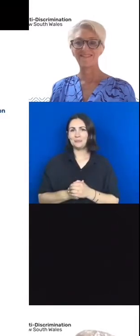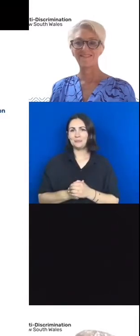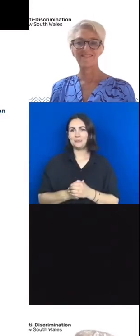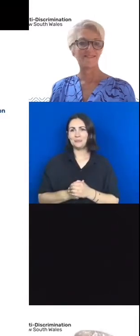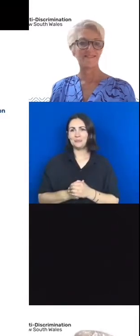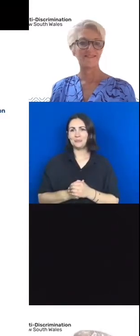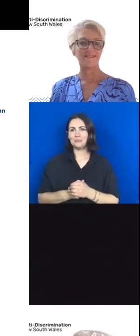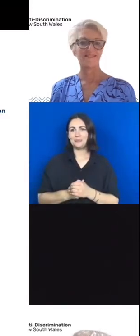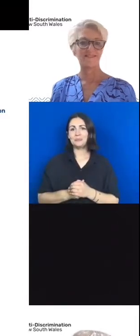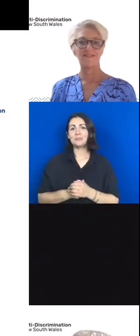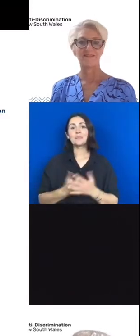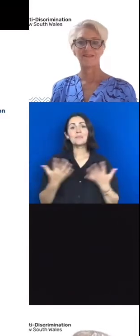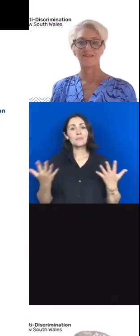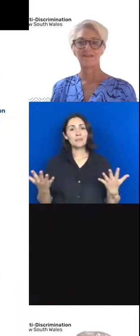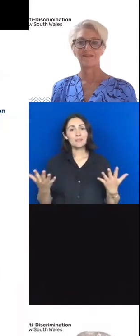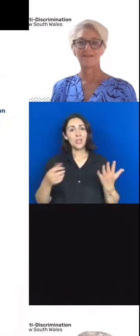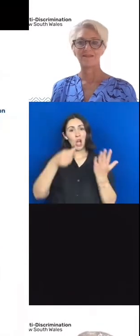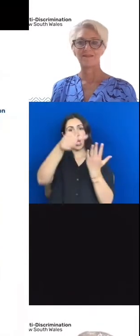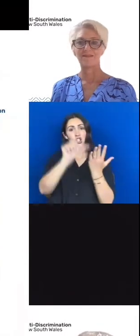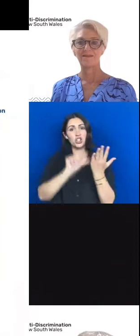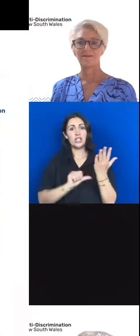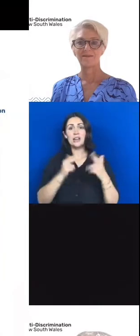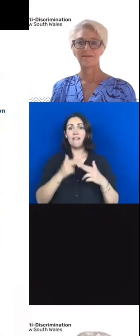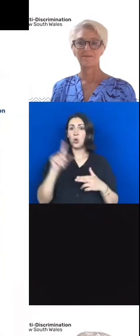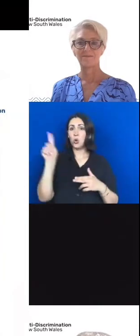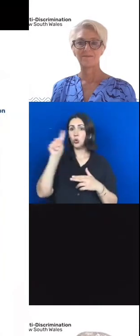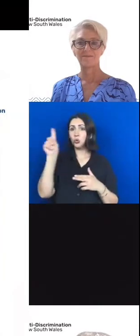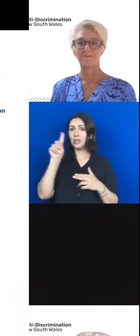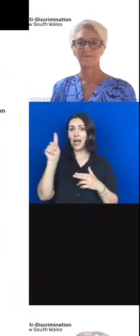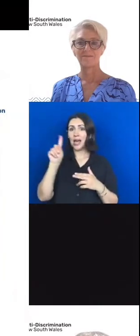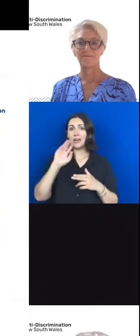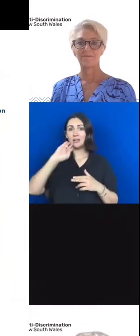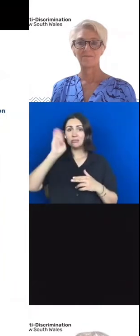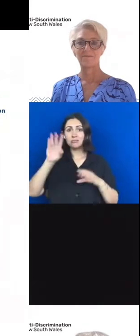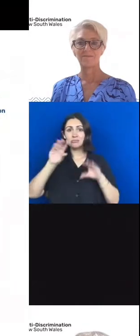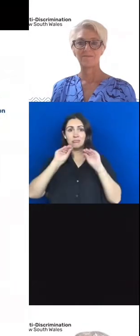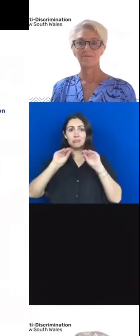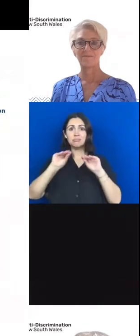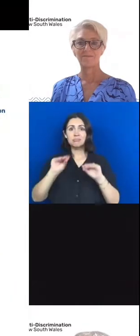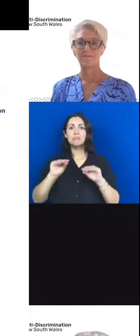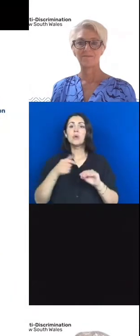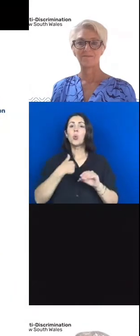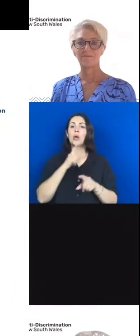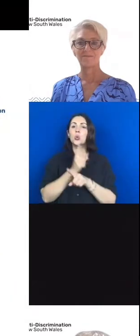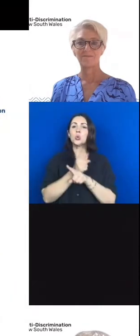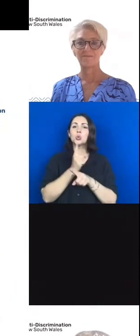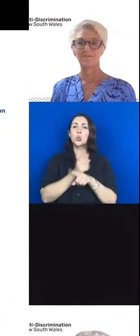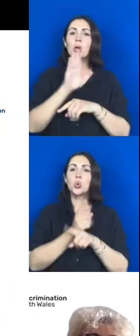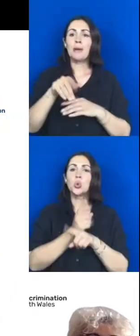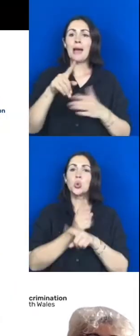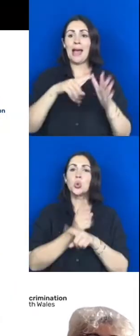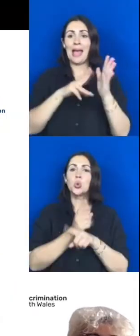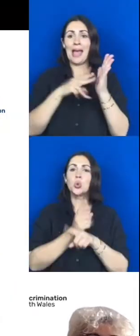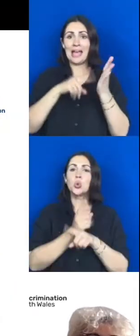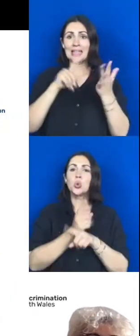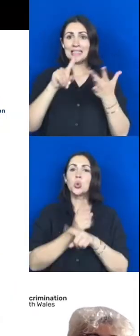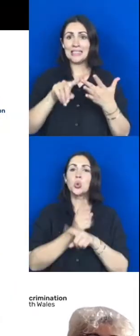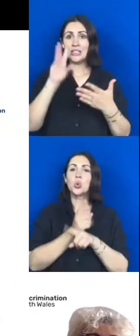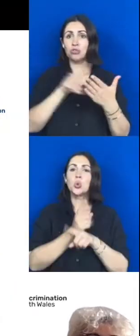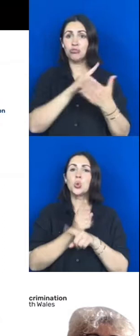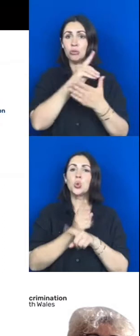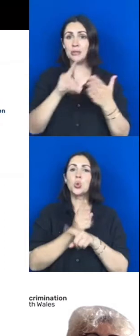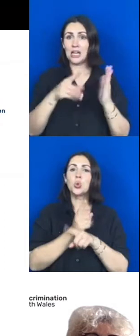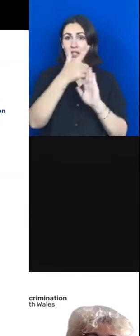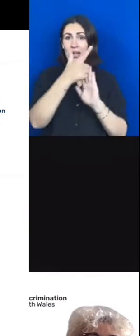The agenda for today is we're going to look at the background of the Anti-Discrimination Act and the role of Anti-Discrimination New